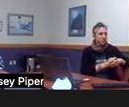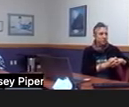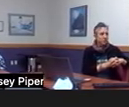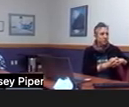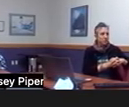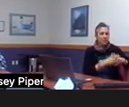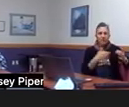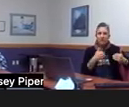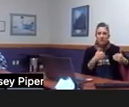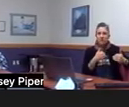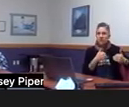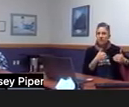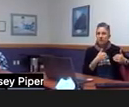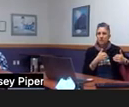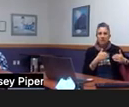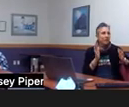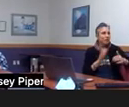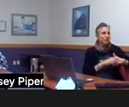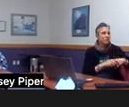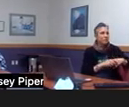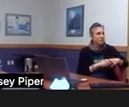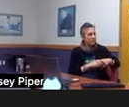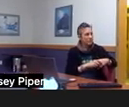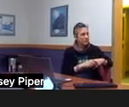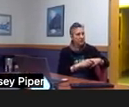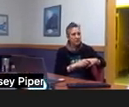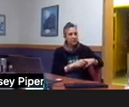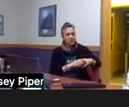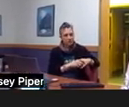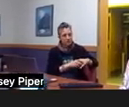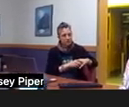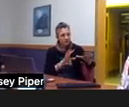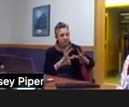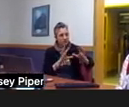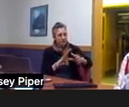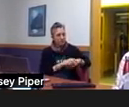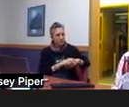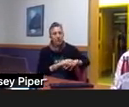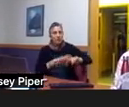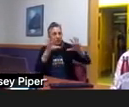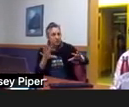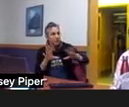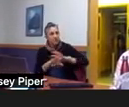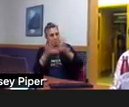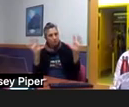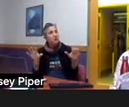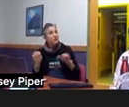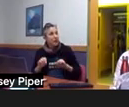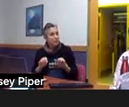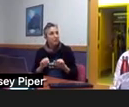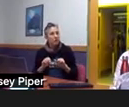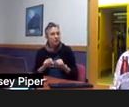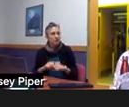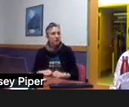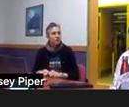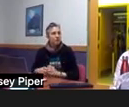certainly wouldn't like make that decision. I would talk to my higher ups and, you know, ask legal and stuff like that about, but I know that they've fielded